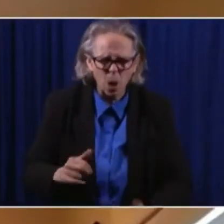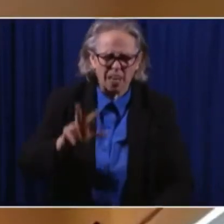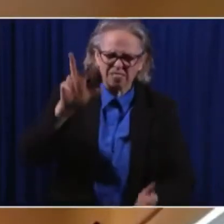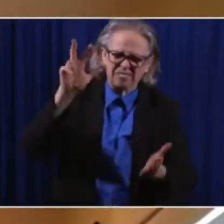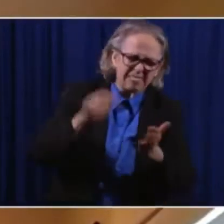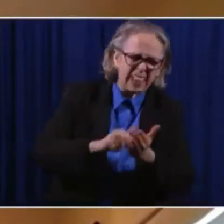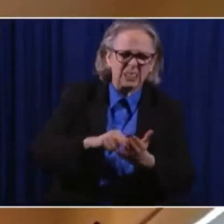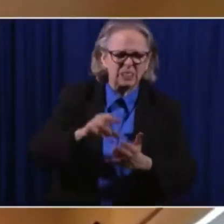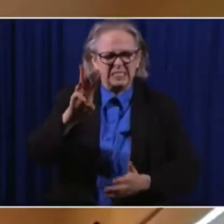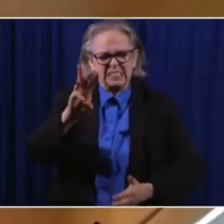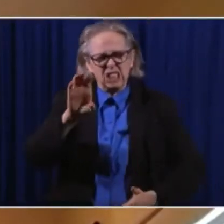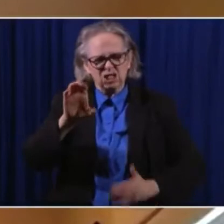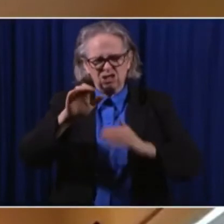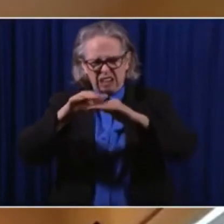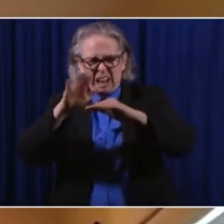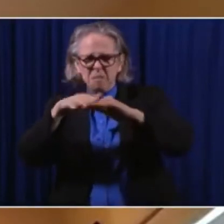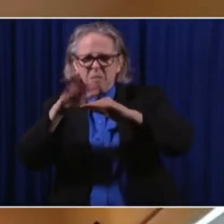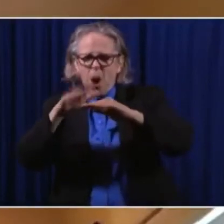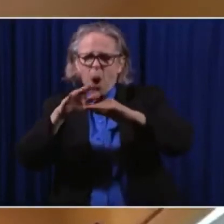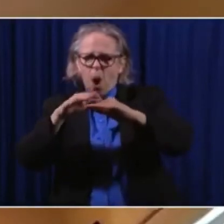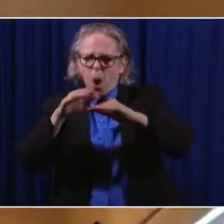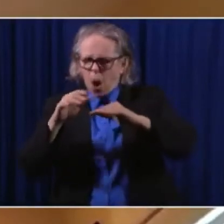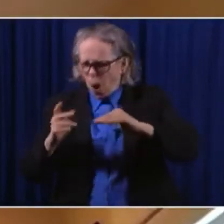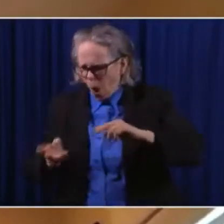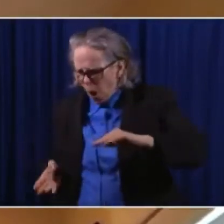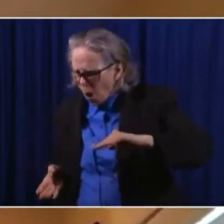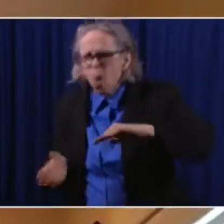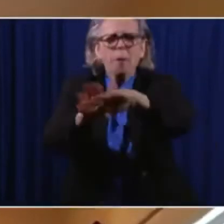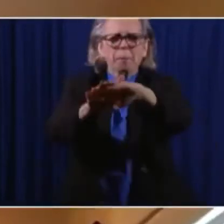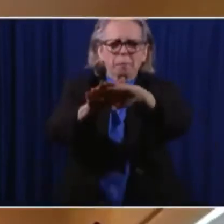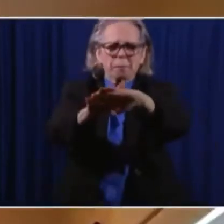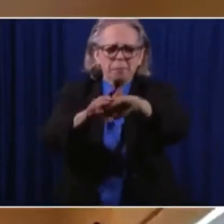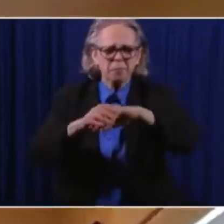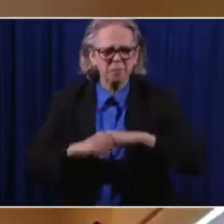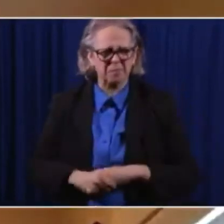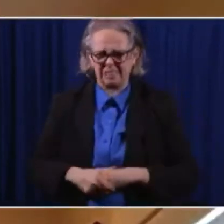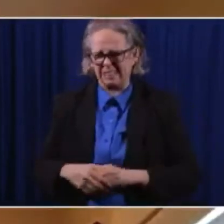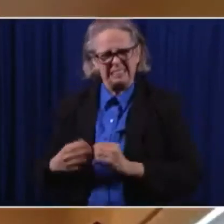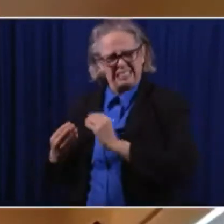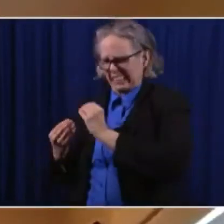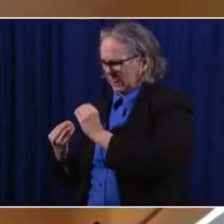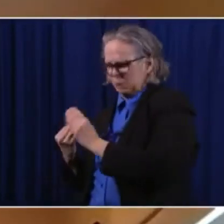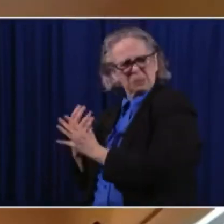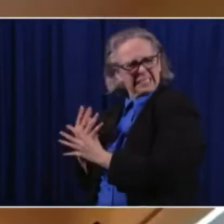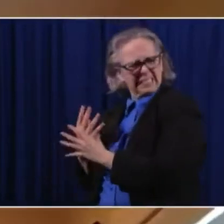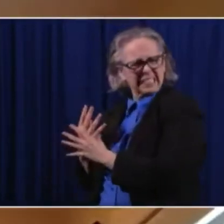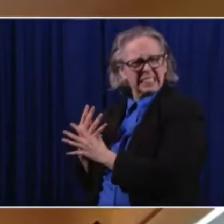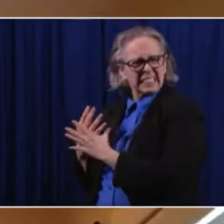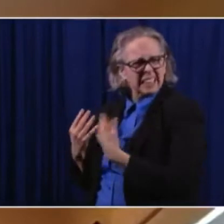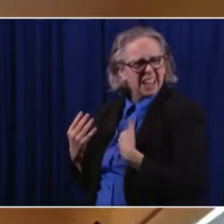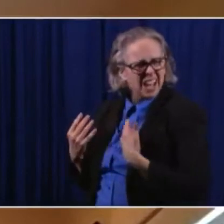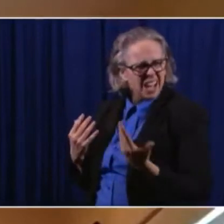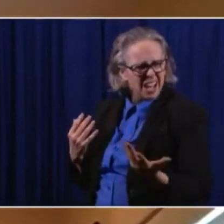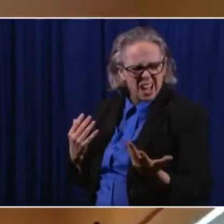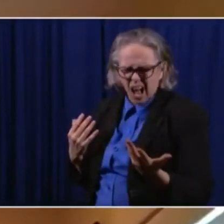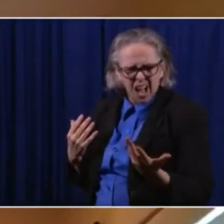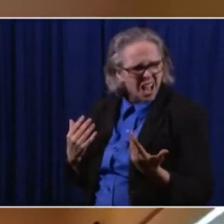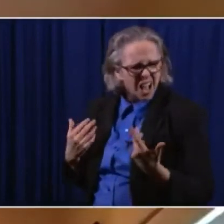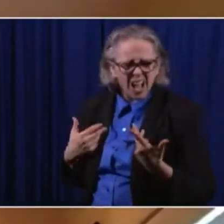it's growing considerably. In the spring, we focused our efforts on conserving